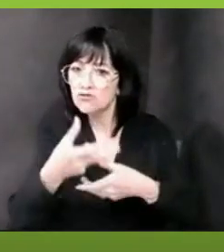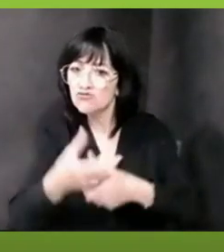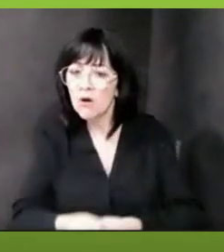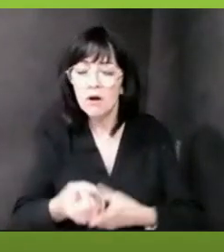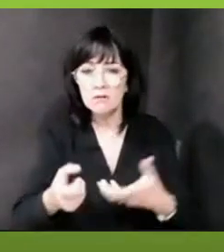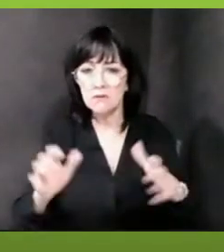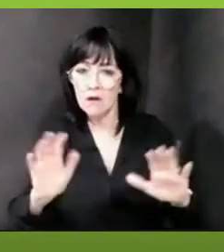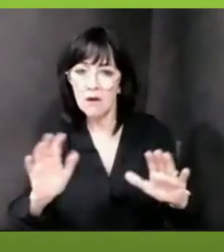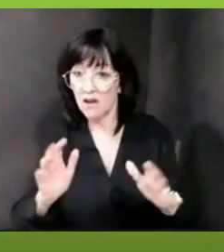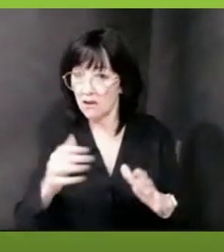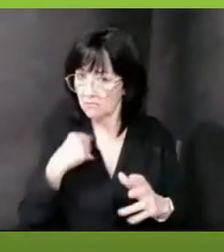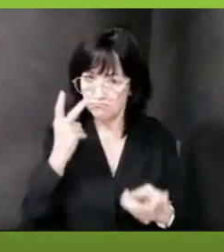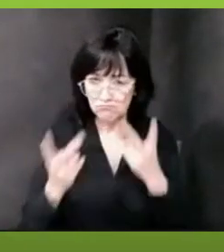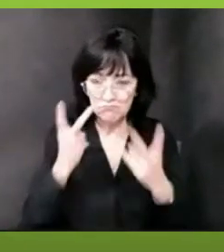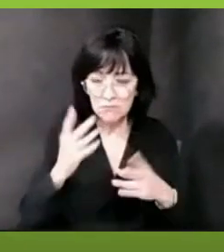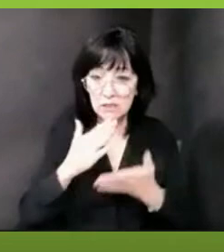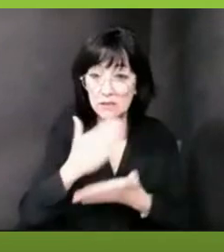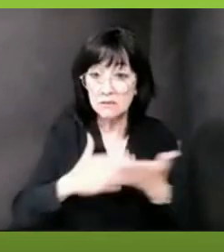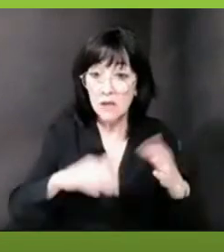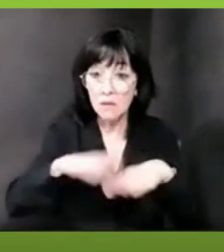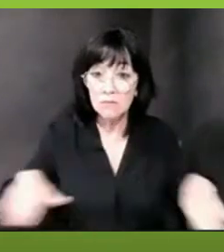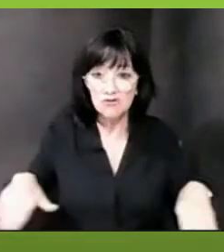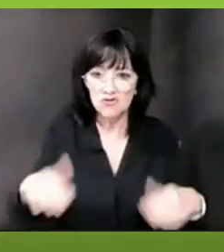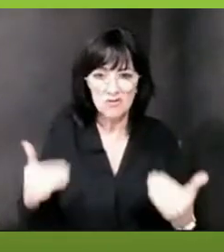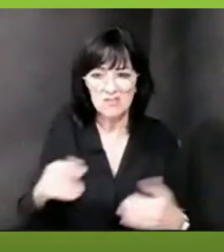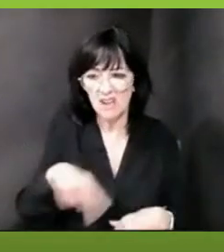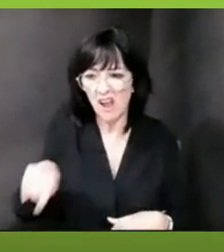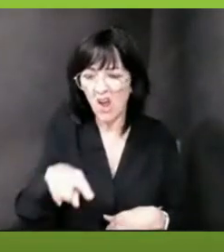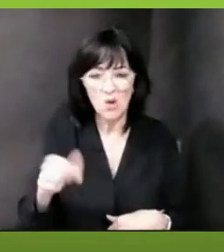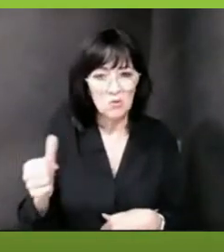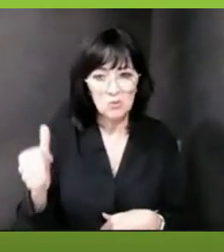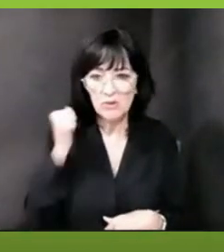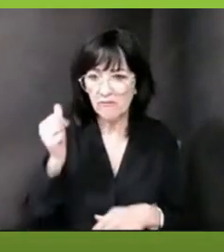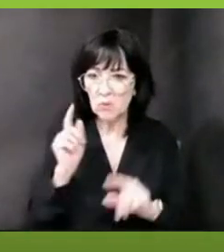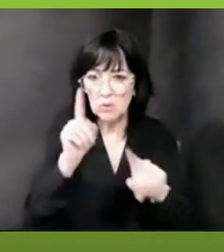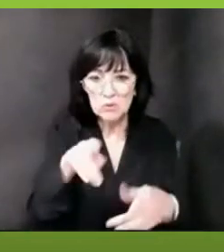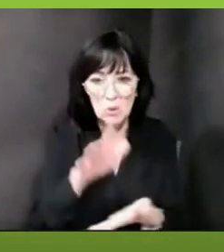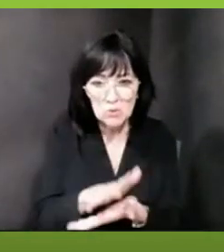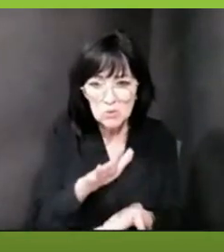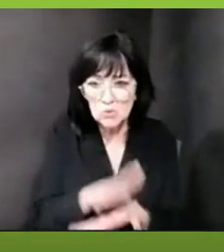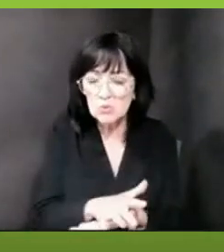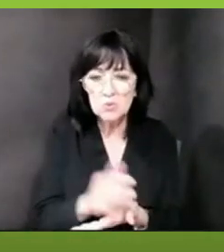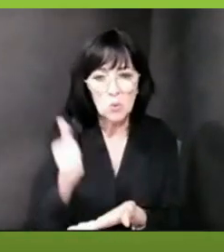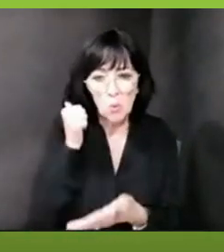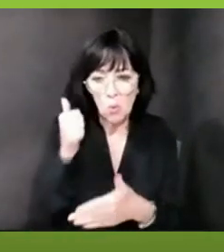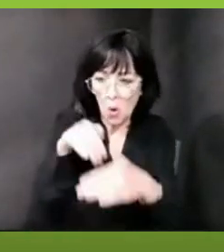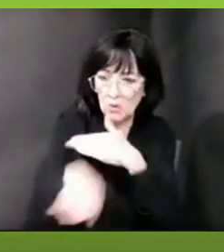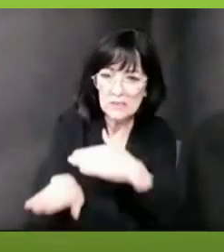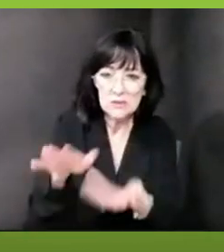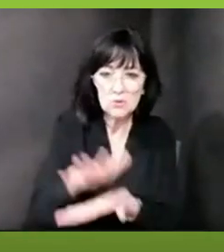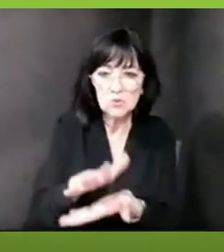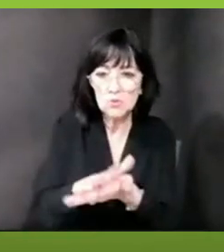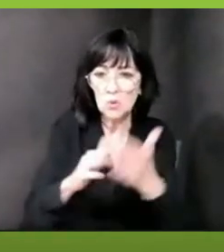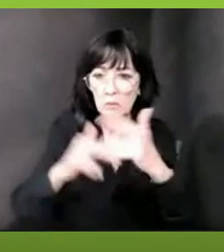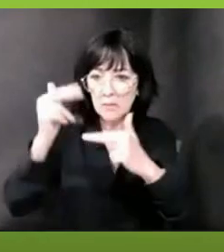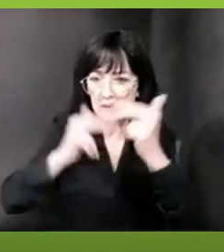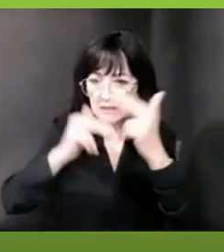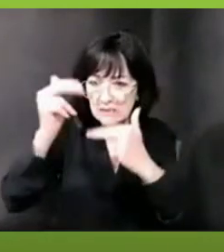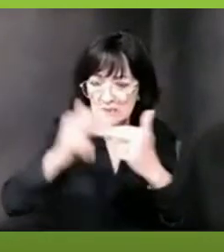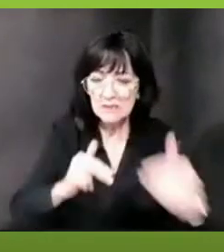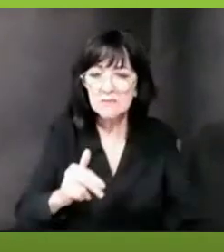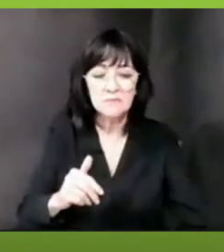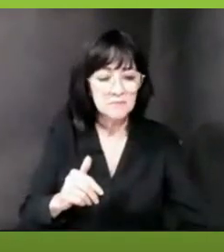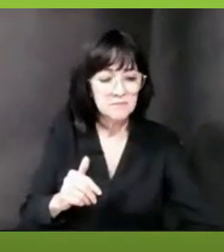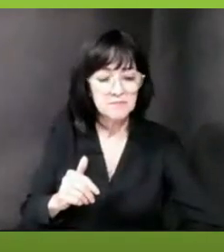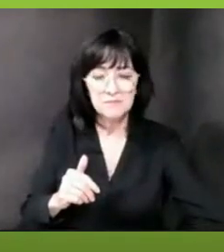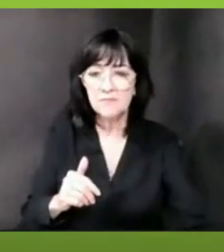refusing school or not logging into virtual learning, refusing to go into the school building. We're seeing dysregulation, where